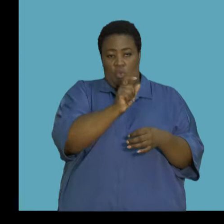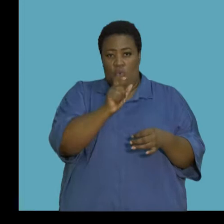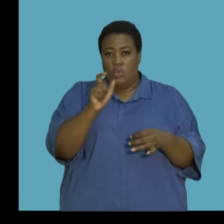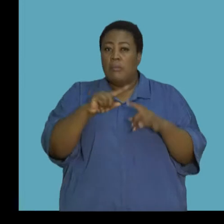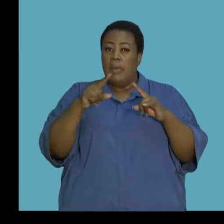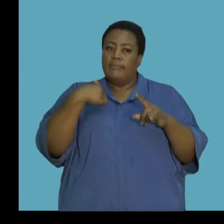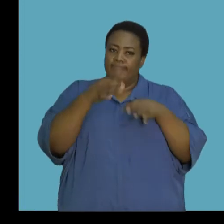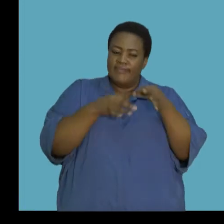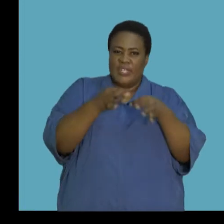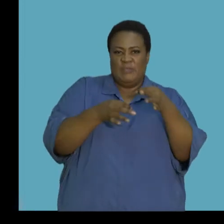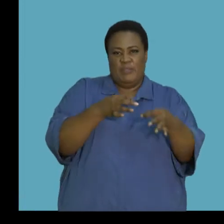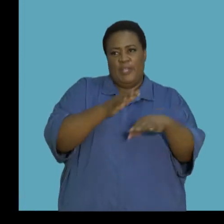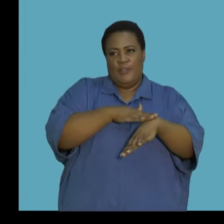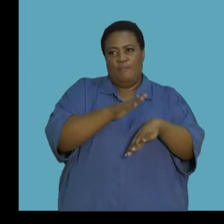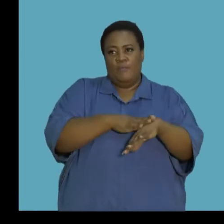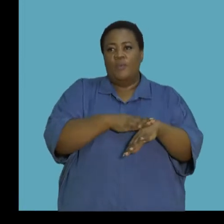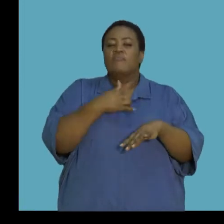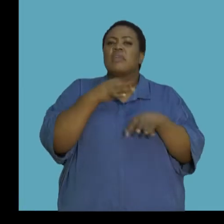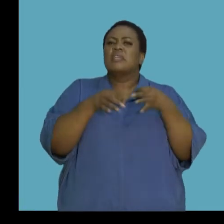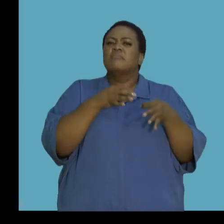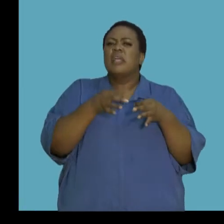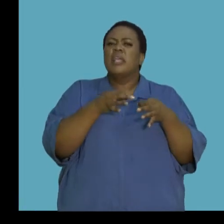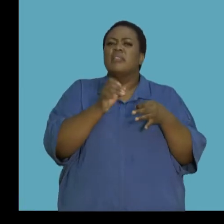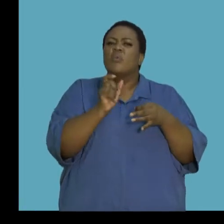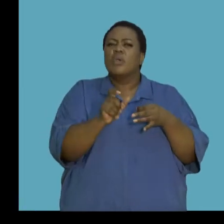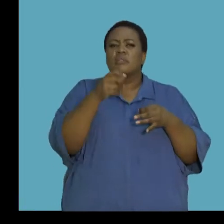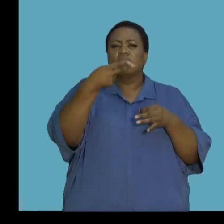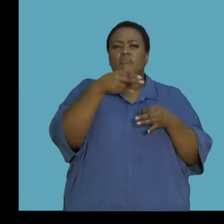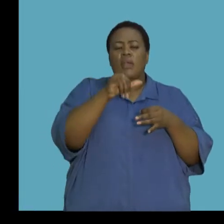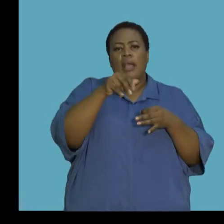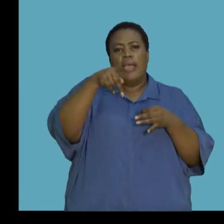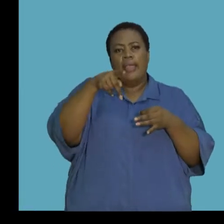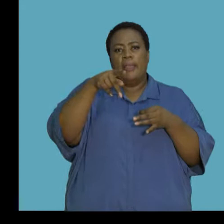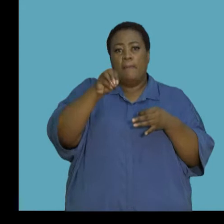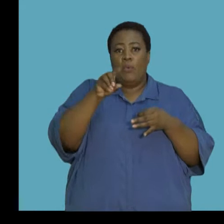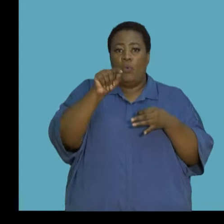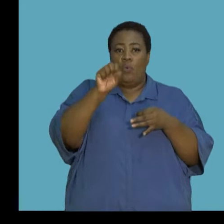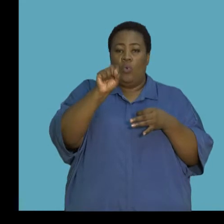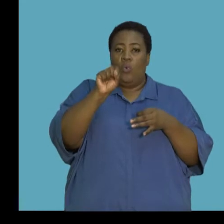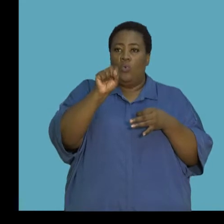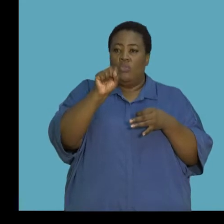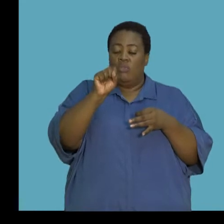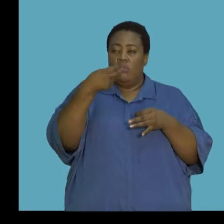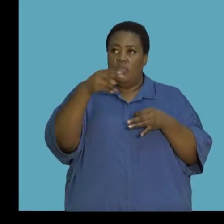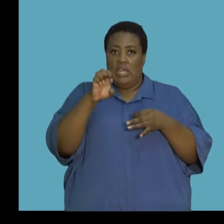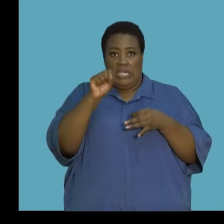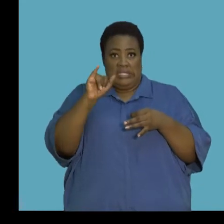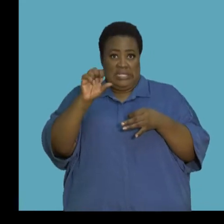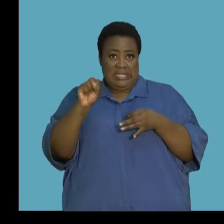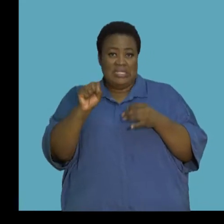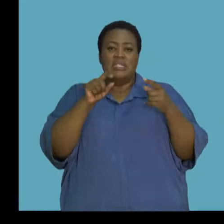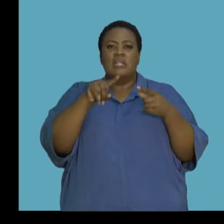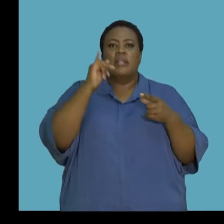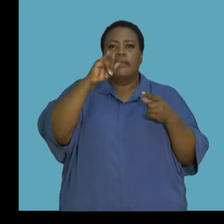and so I'll unpack these as we get through. So I've mentioned the term hypothesis, and hypothesis is essentially an